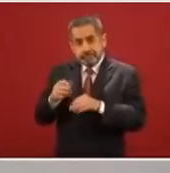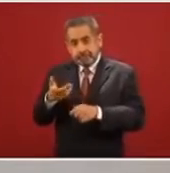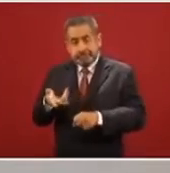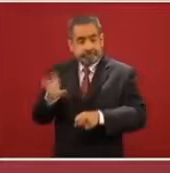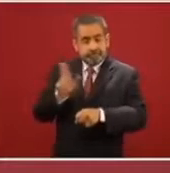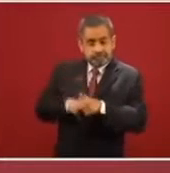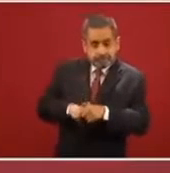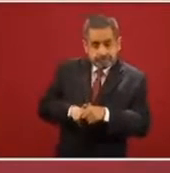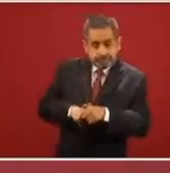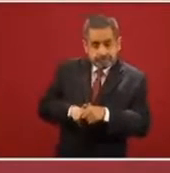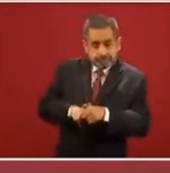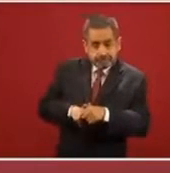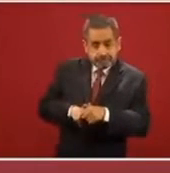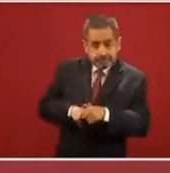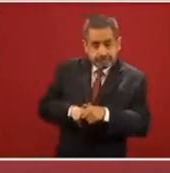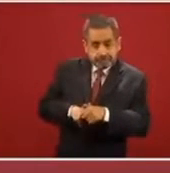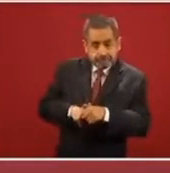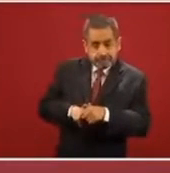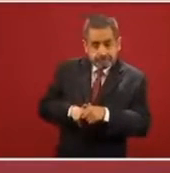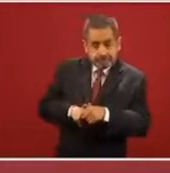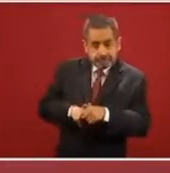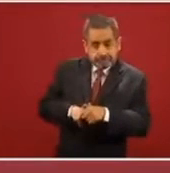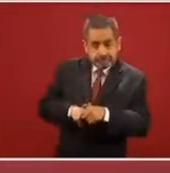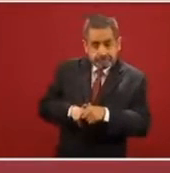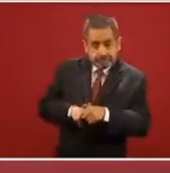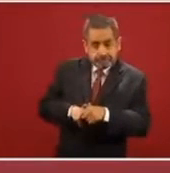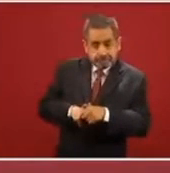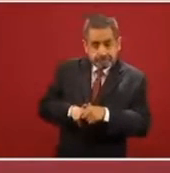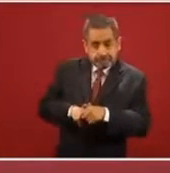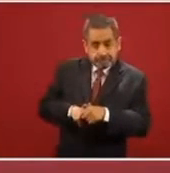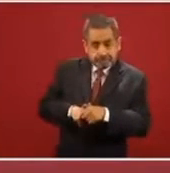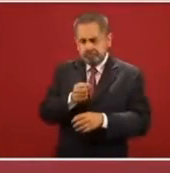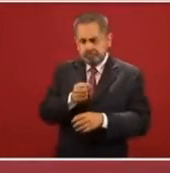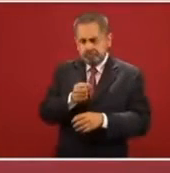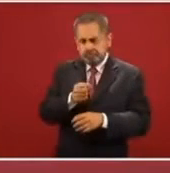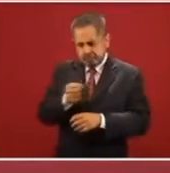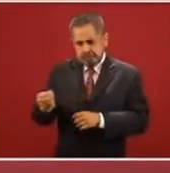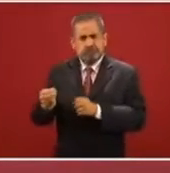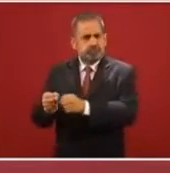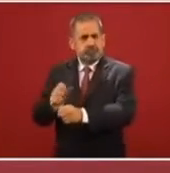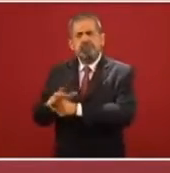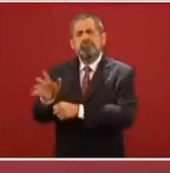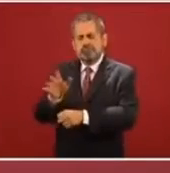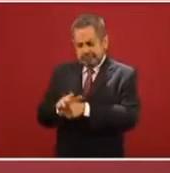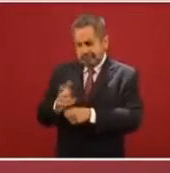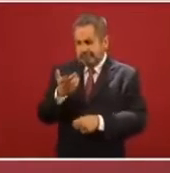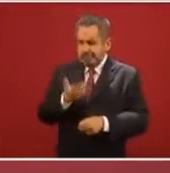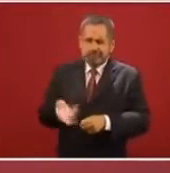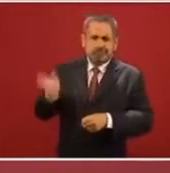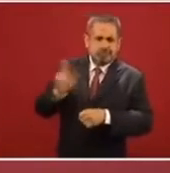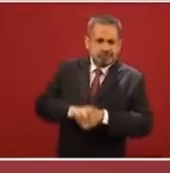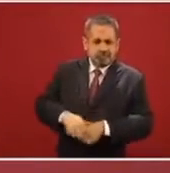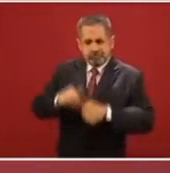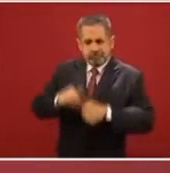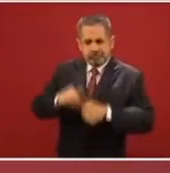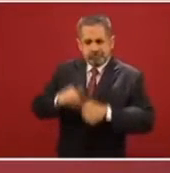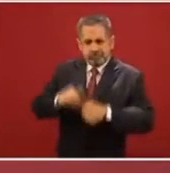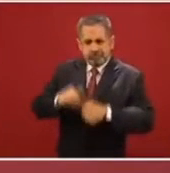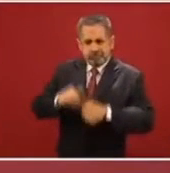específicamente hospitalización specifically hospitalization, y posiblemente